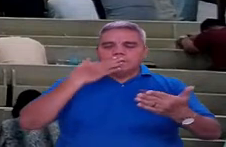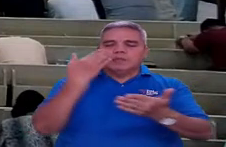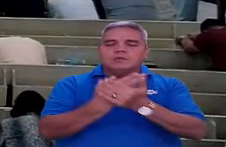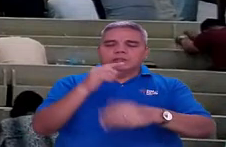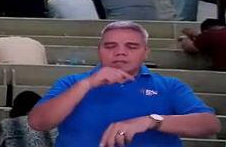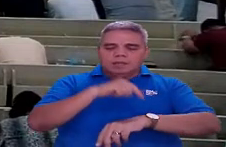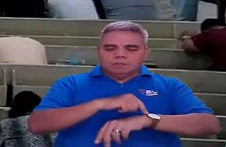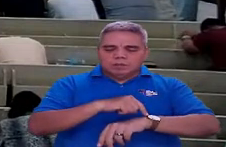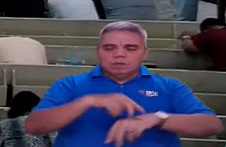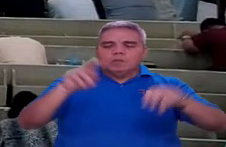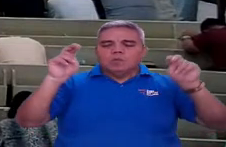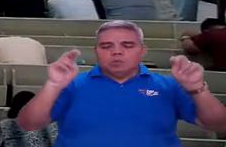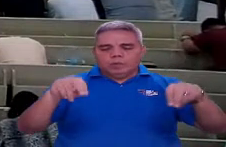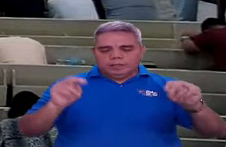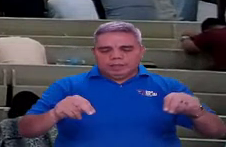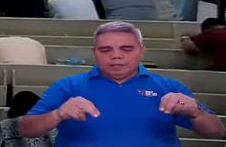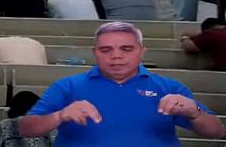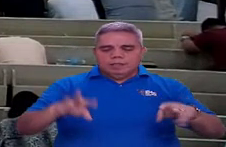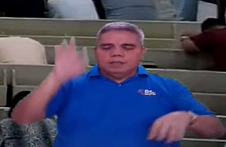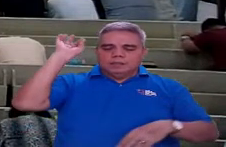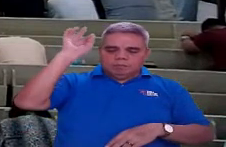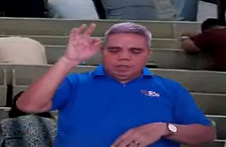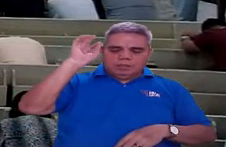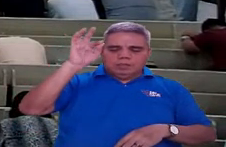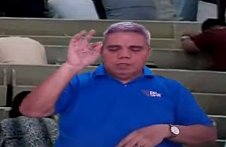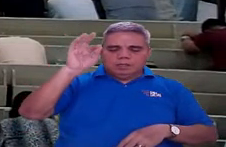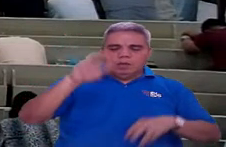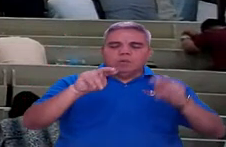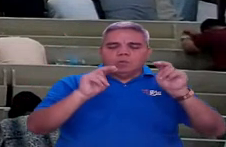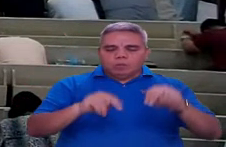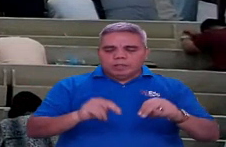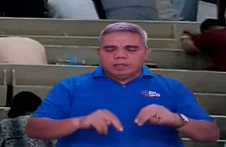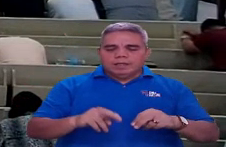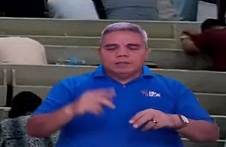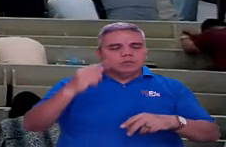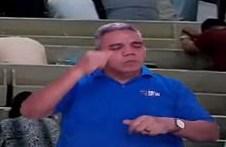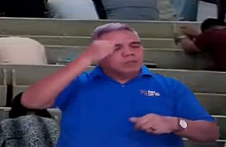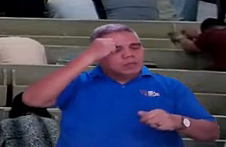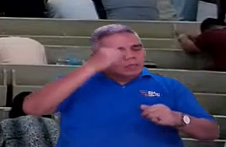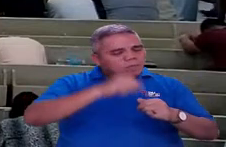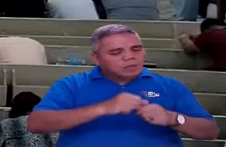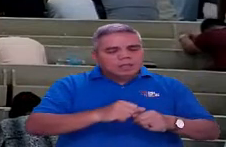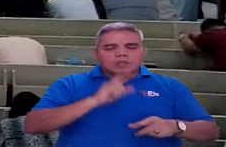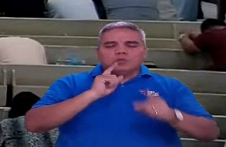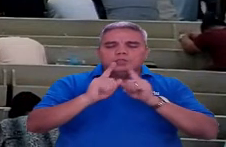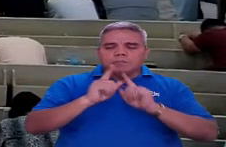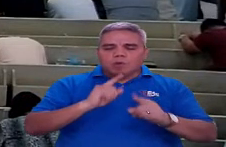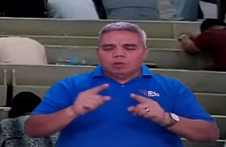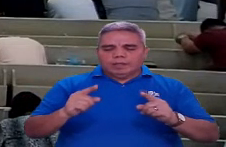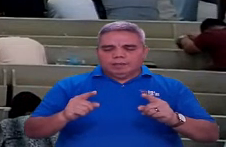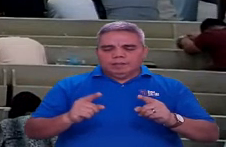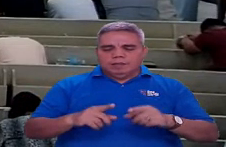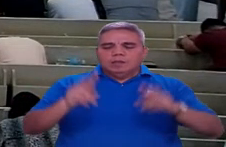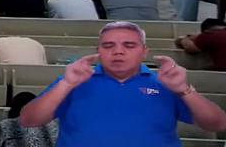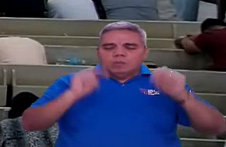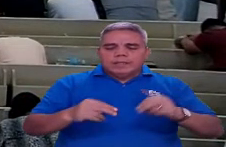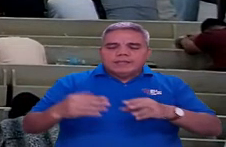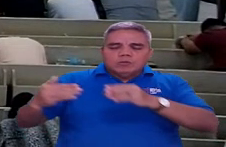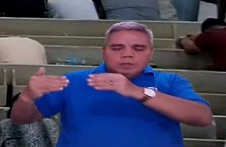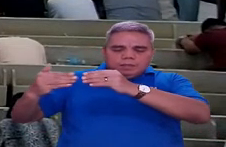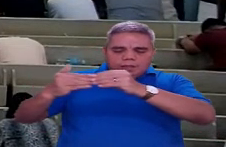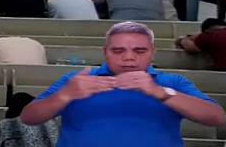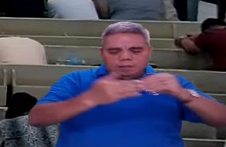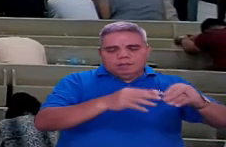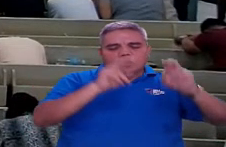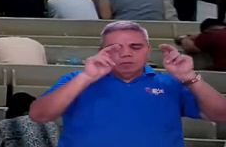this. We need these messages. We need to be reminded and to be spoken to. We need to be